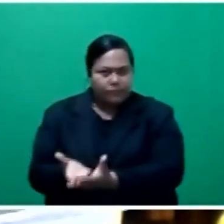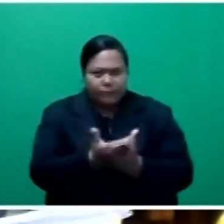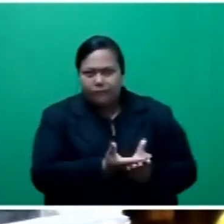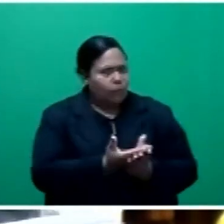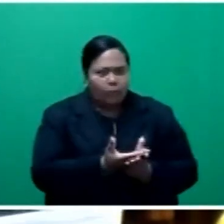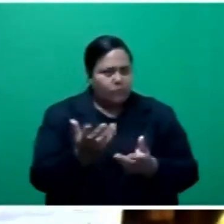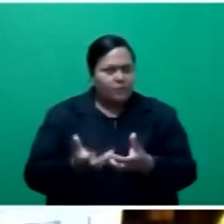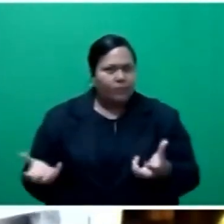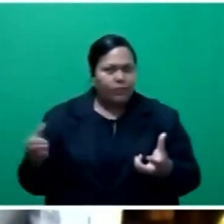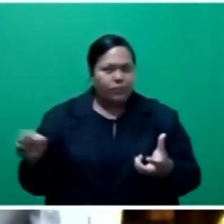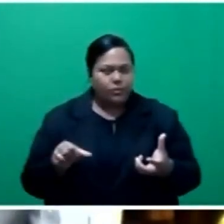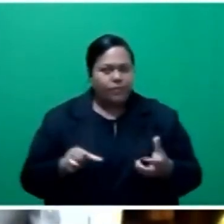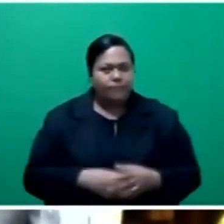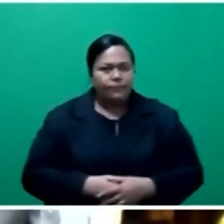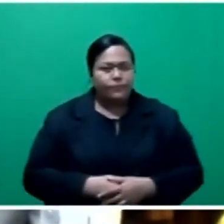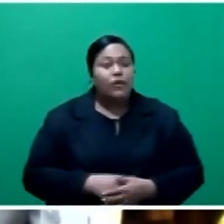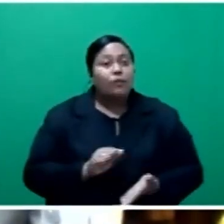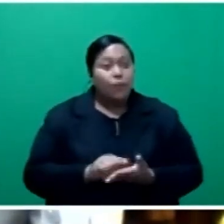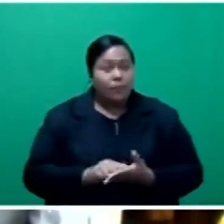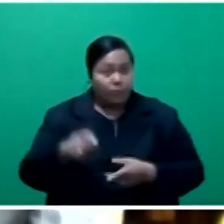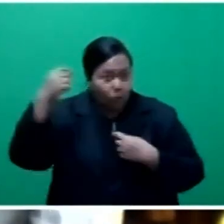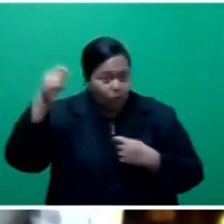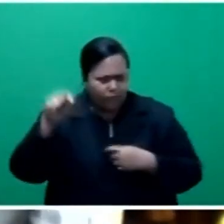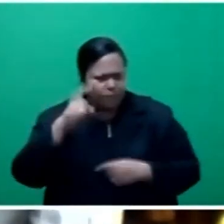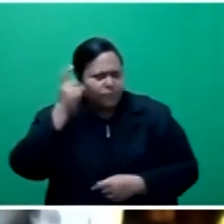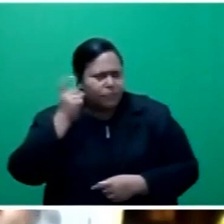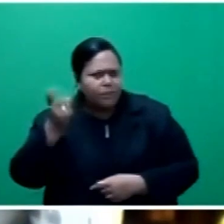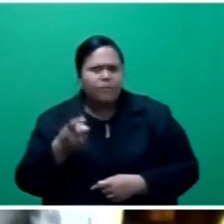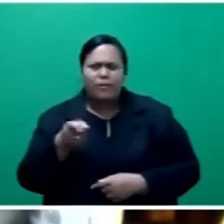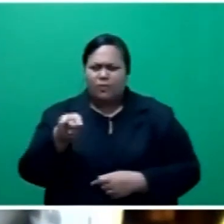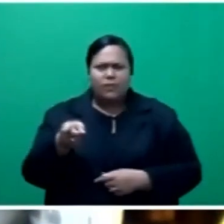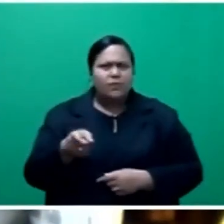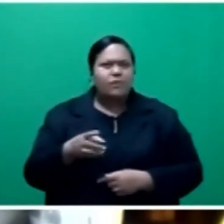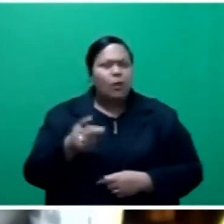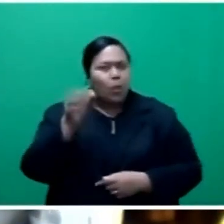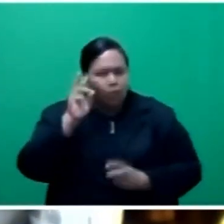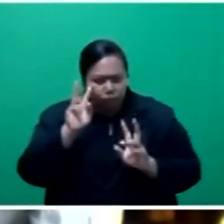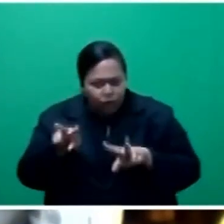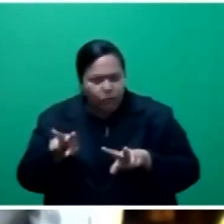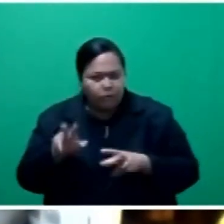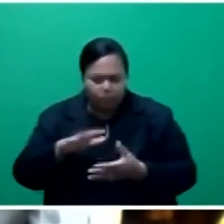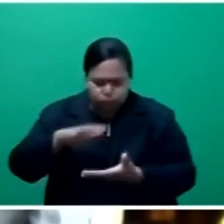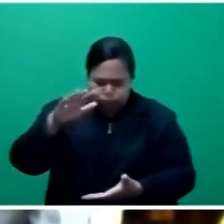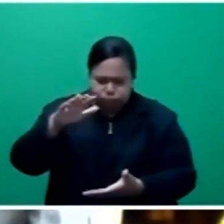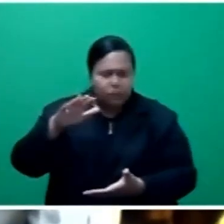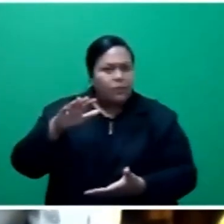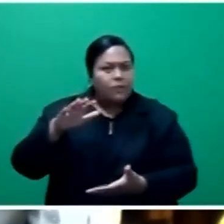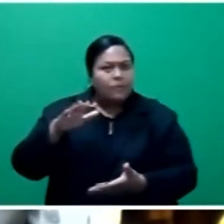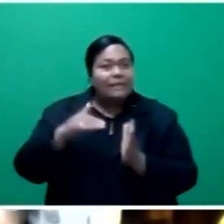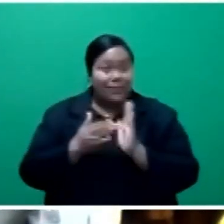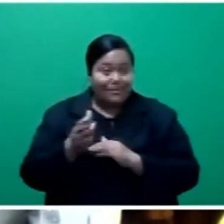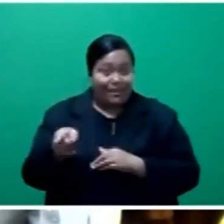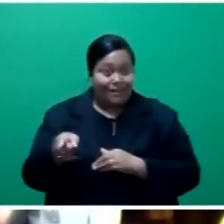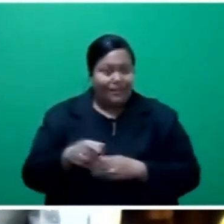and efficiency of OAG audits have been concerning, with OAG focused with the quantity of audit issues raised in the DML. The DML